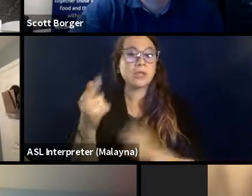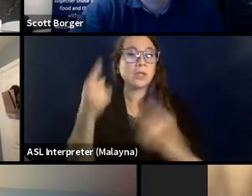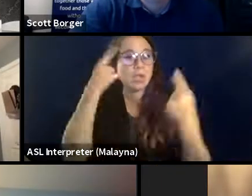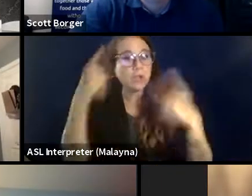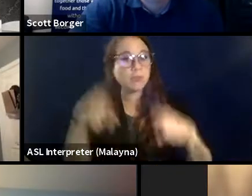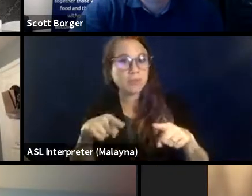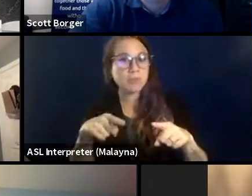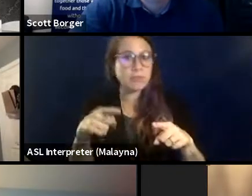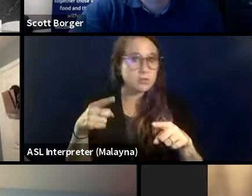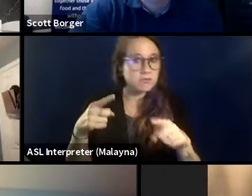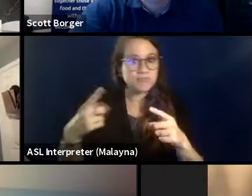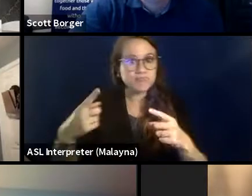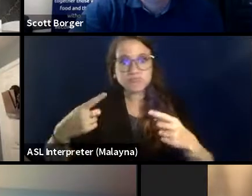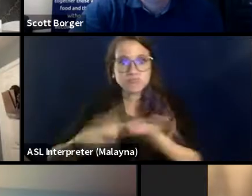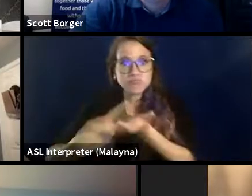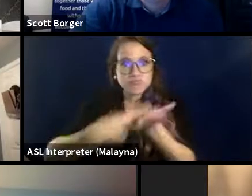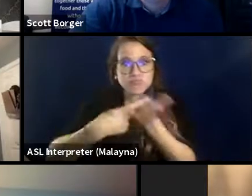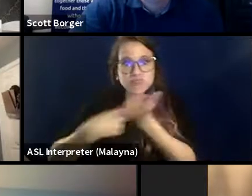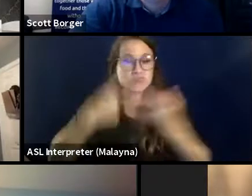that works for everyone.